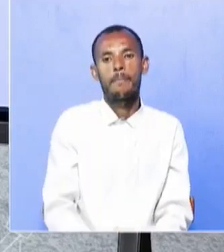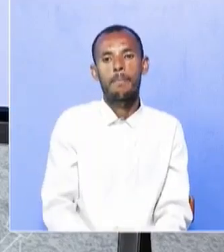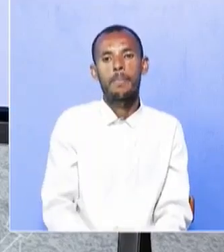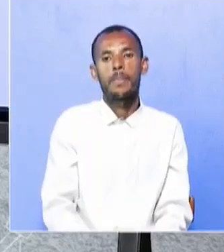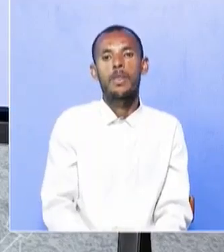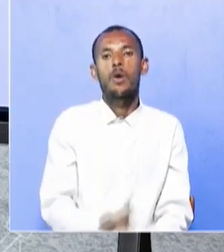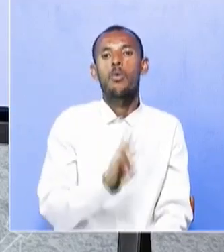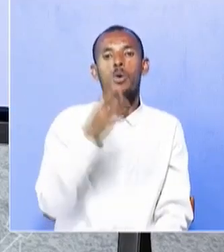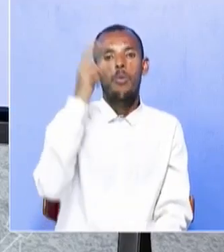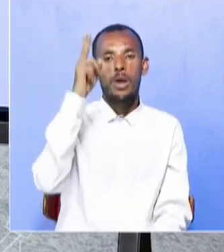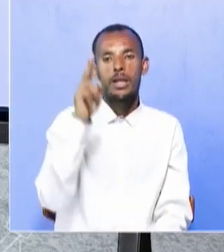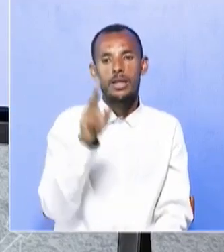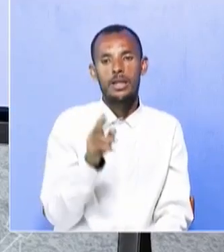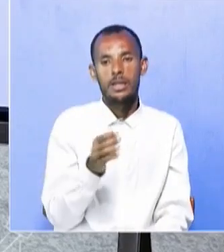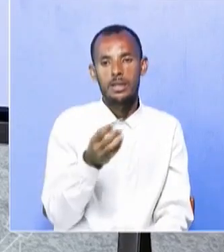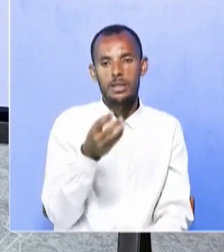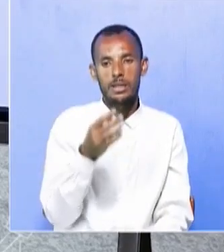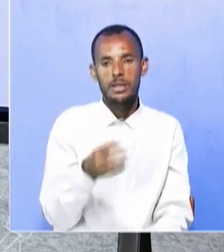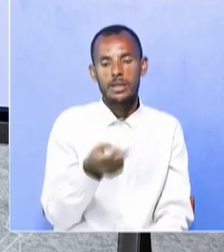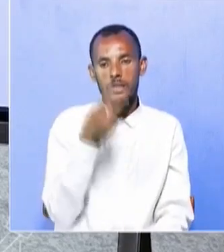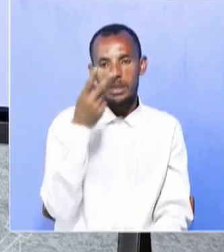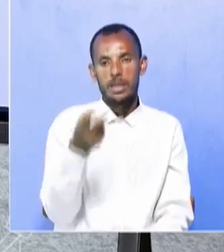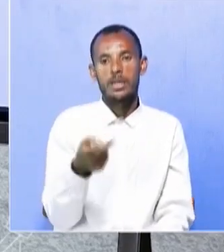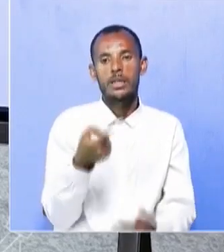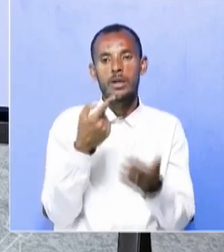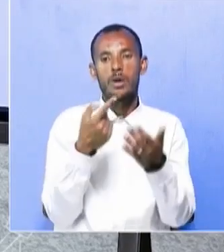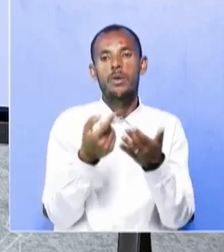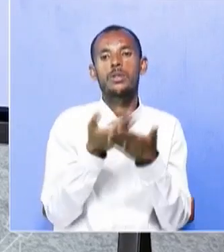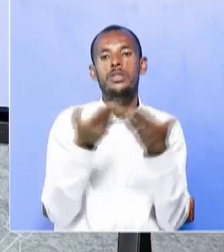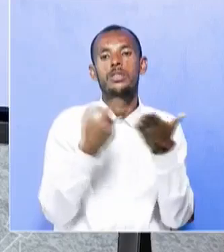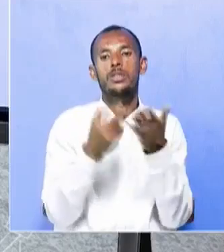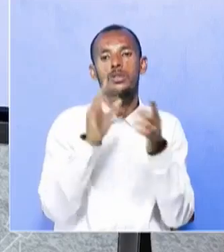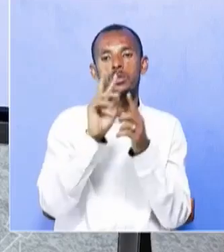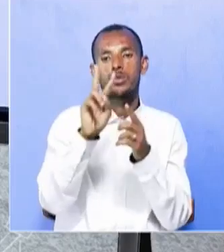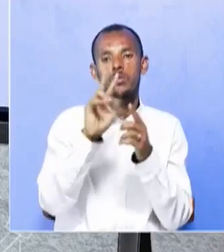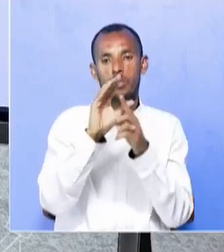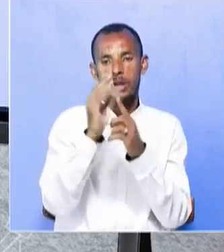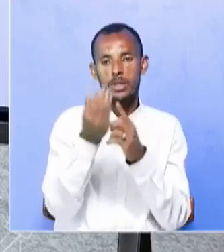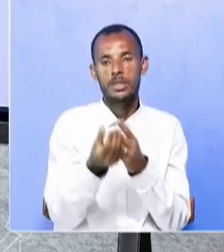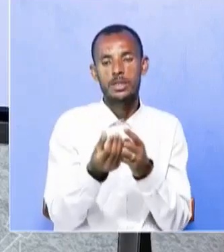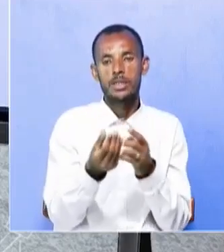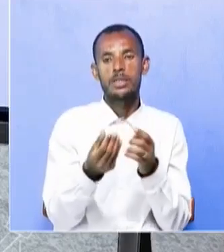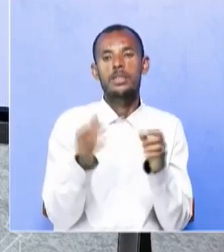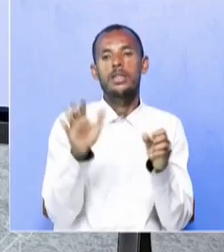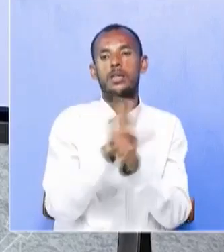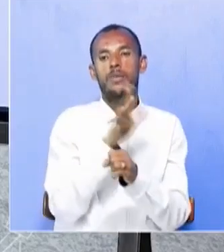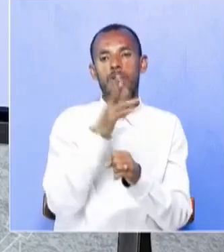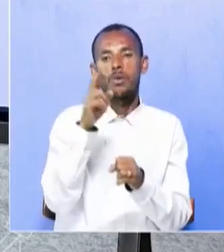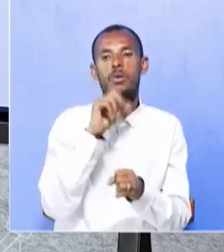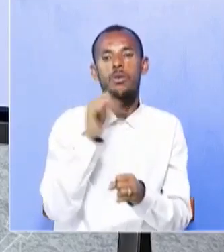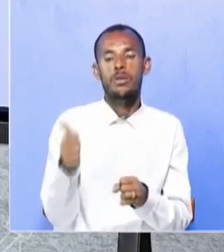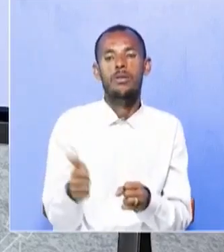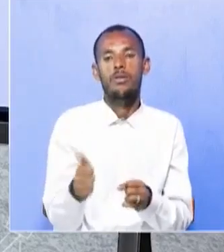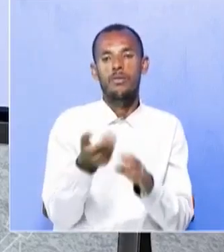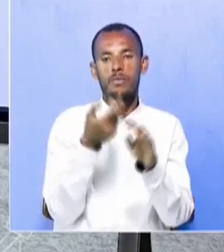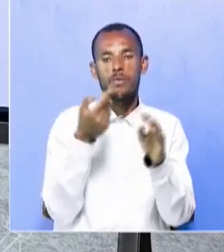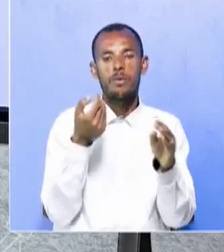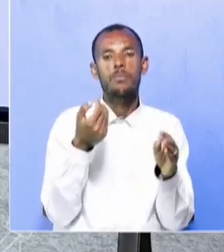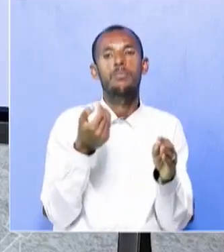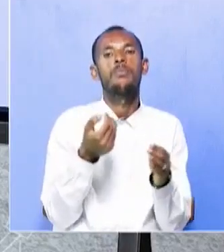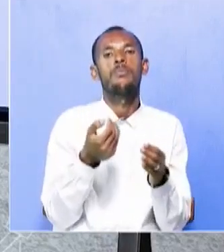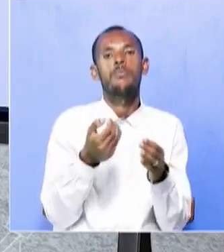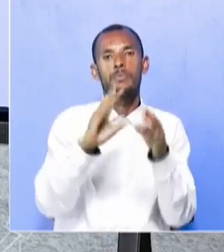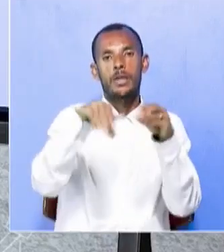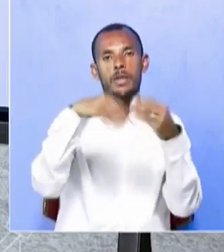we will check whether these two conditions are satisfied or not. From the given